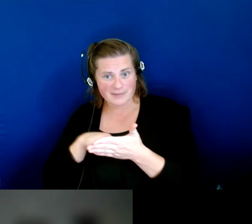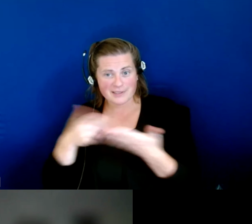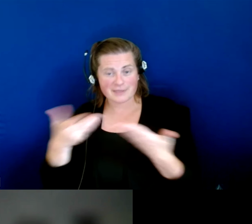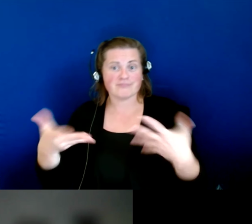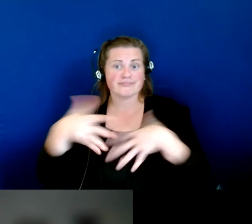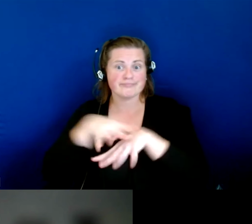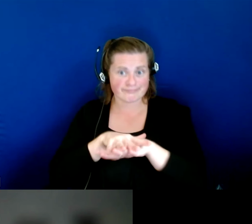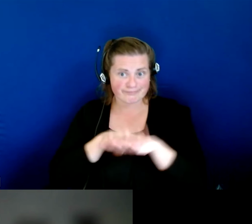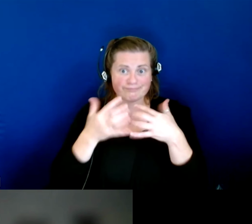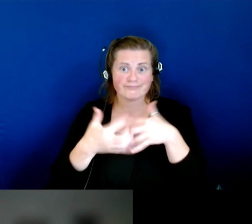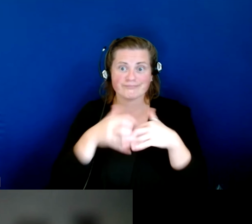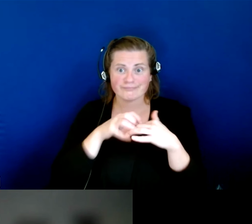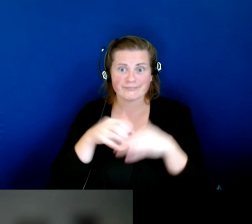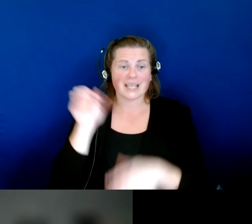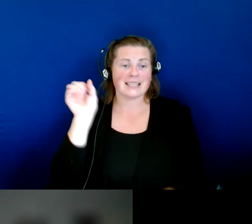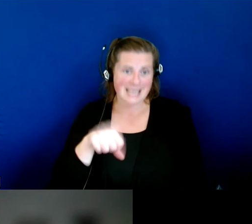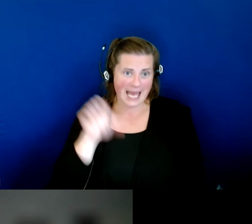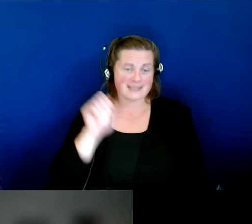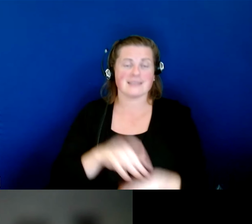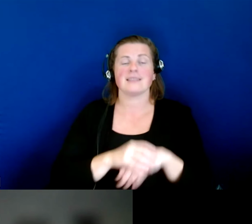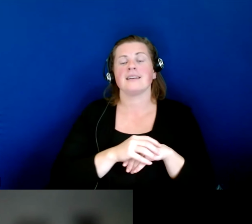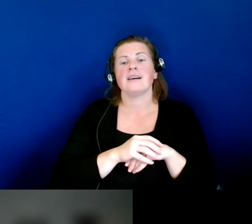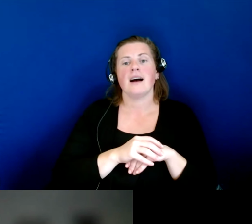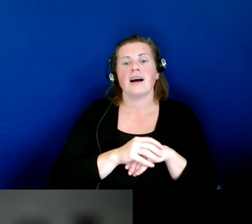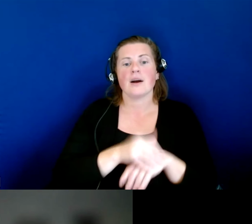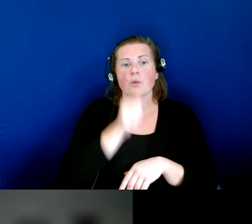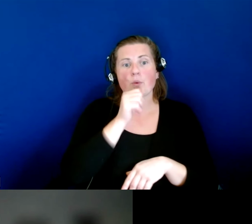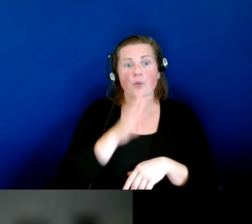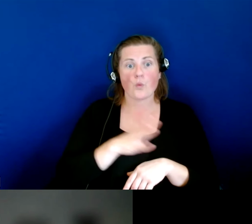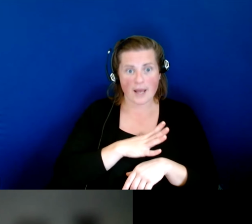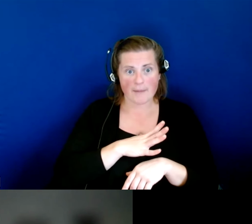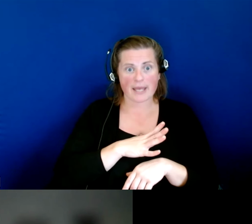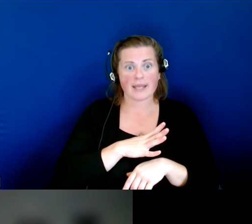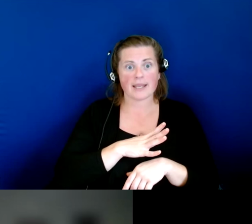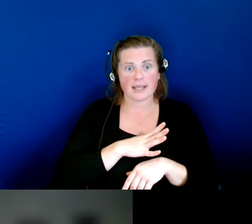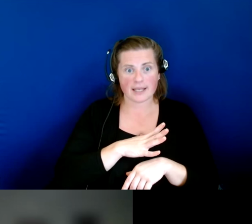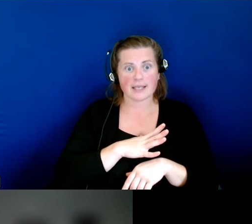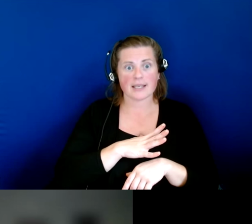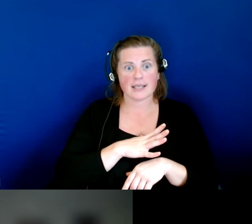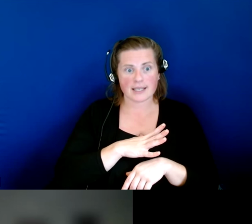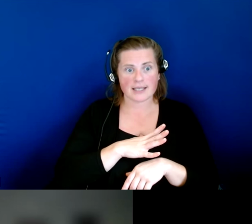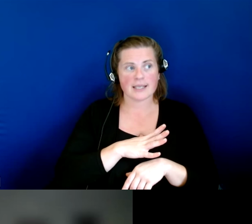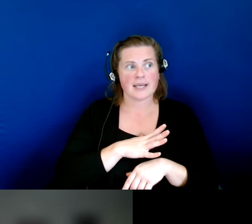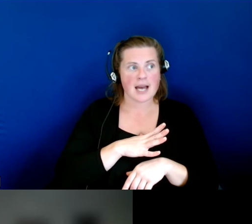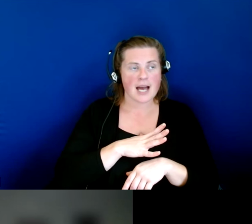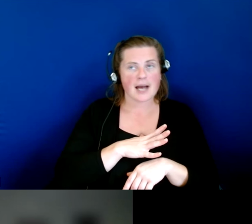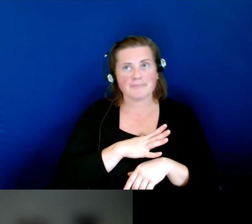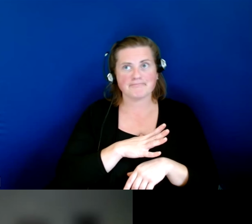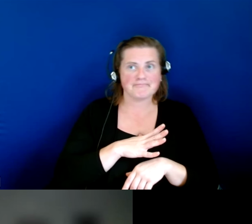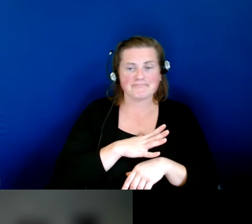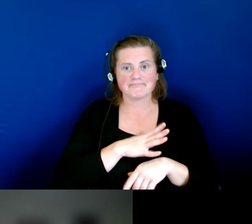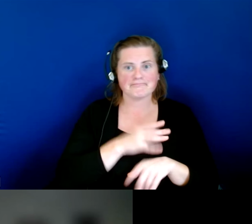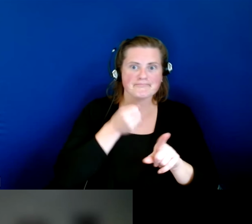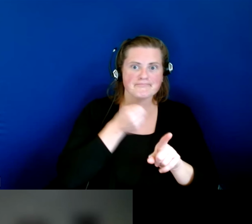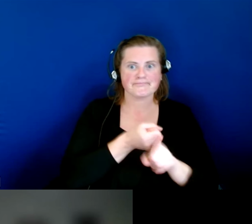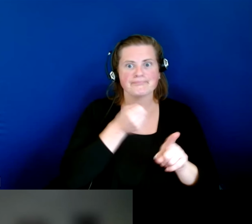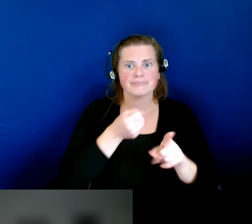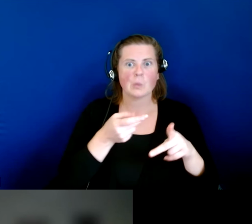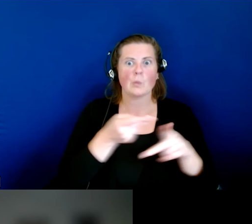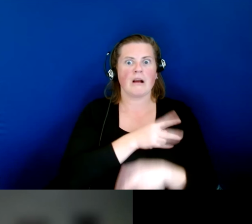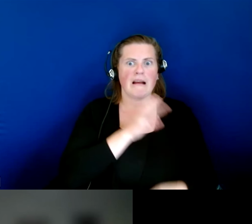are certainly examples where women are affected by ageism more. I guess one of the things that's